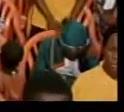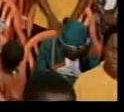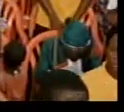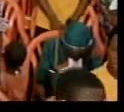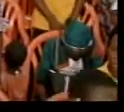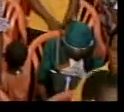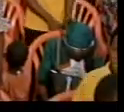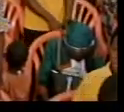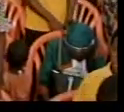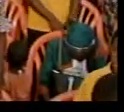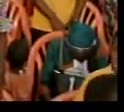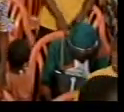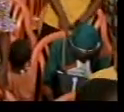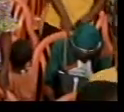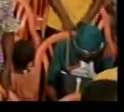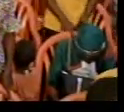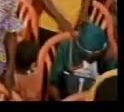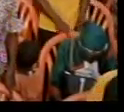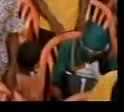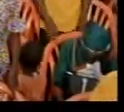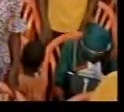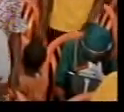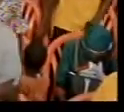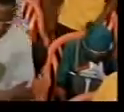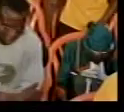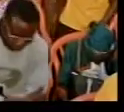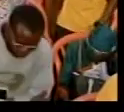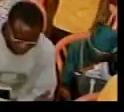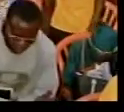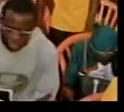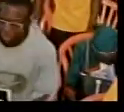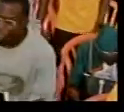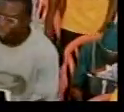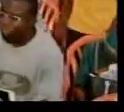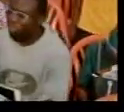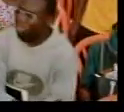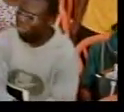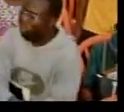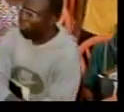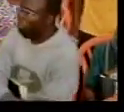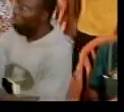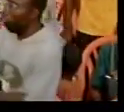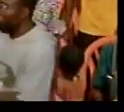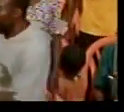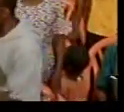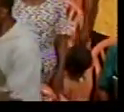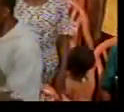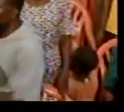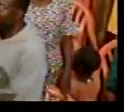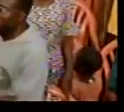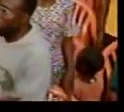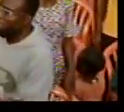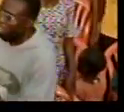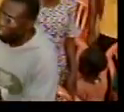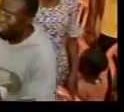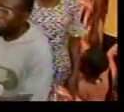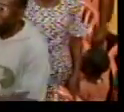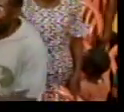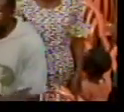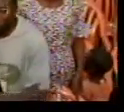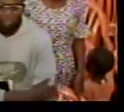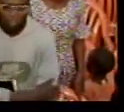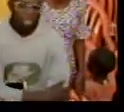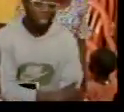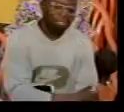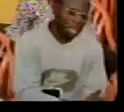in this nation, in your life, in your family, in the